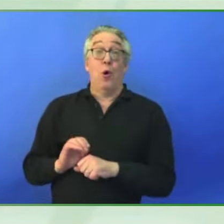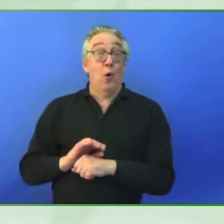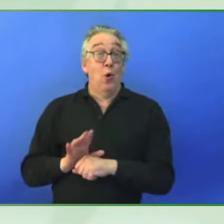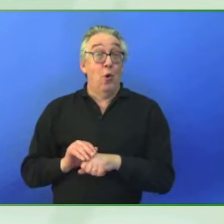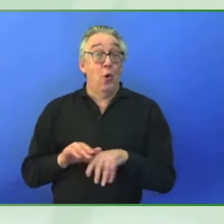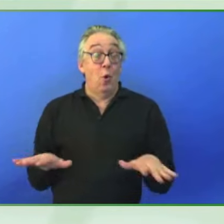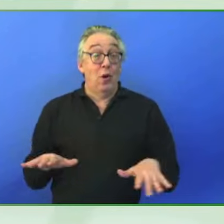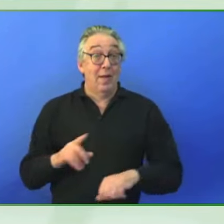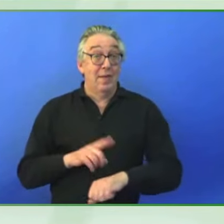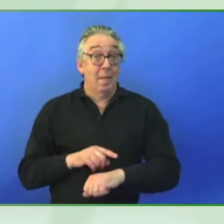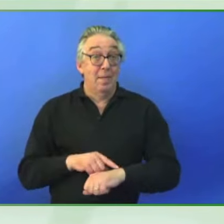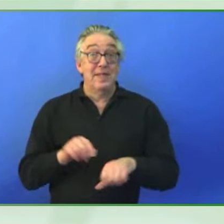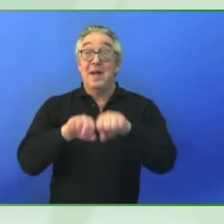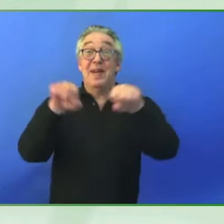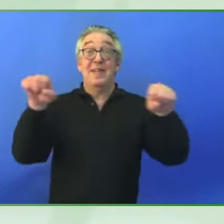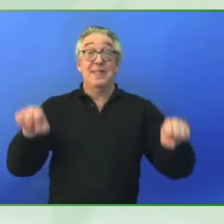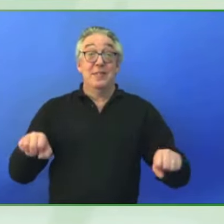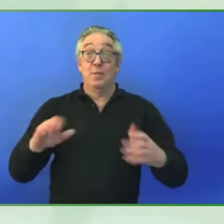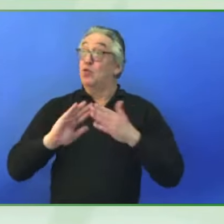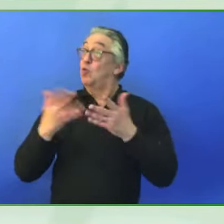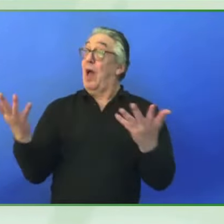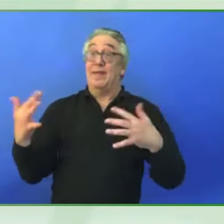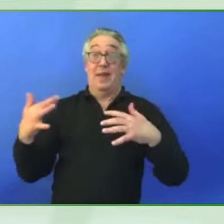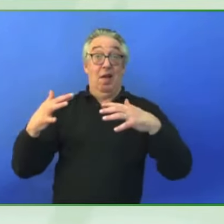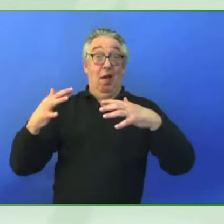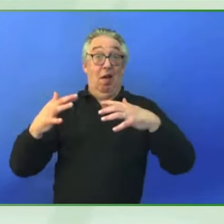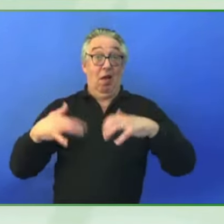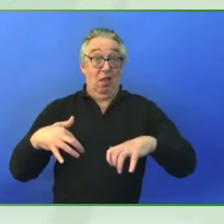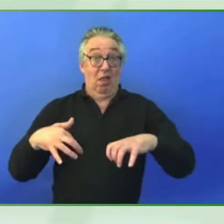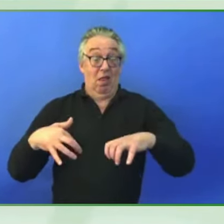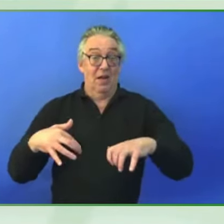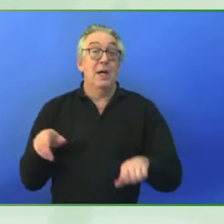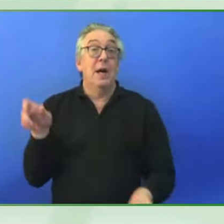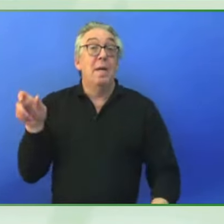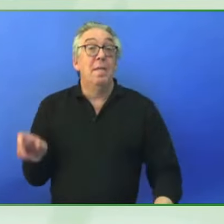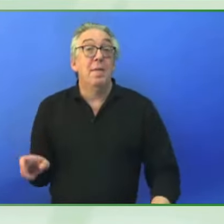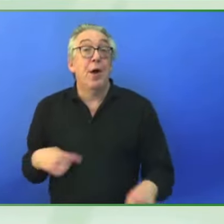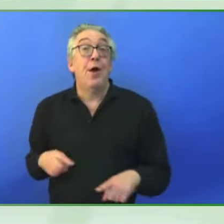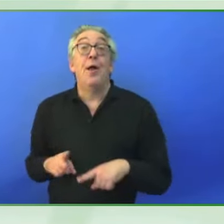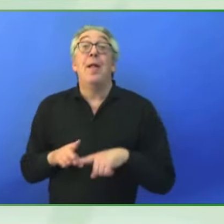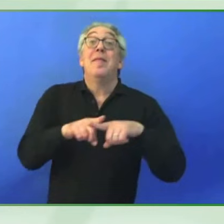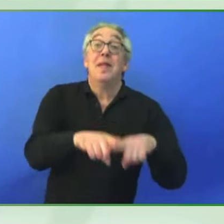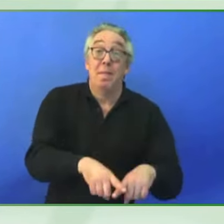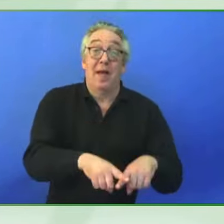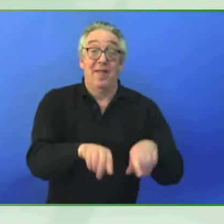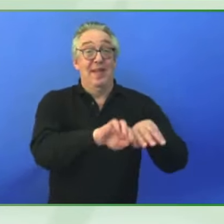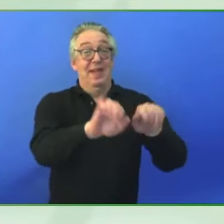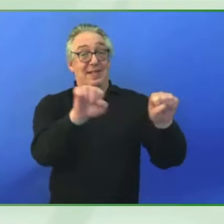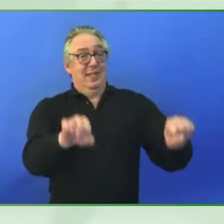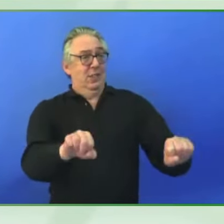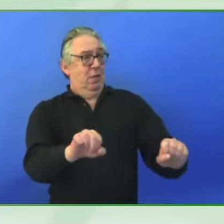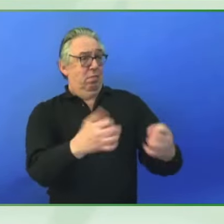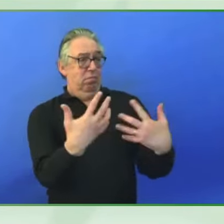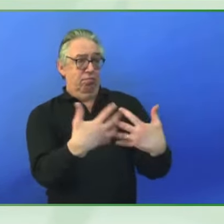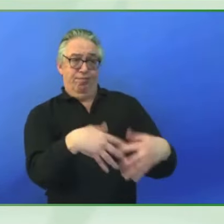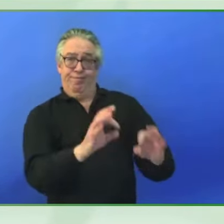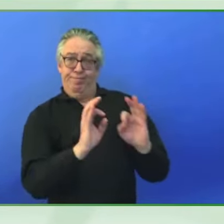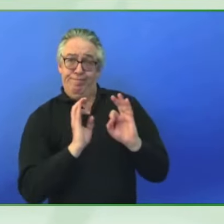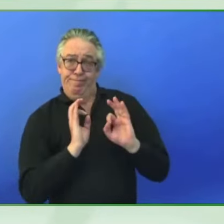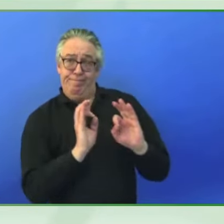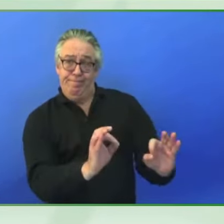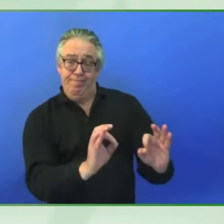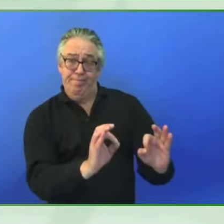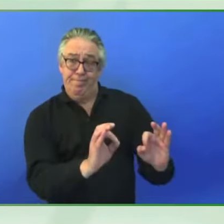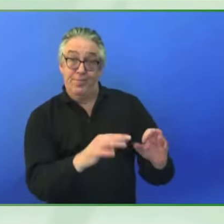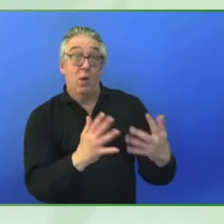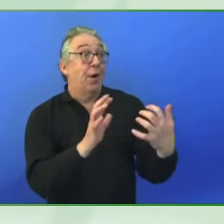because people who are disadvantaged rely on these systems that crumbled during these challenging times. Next